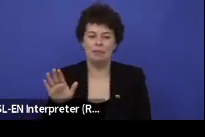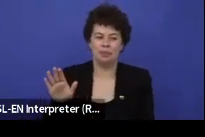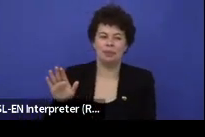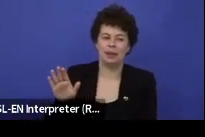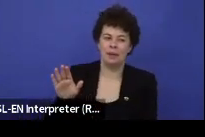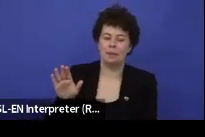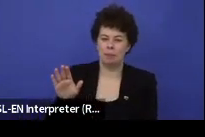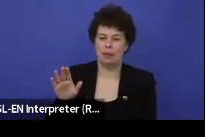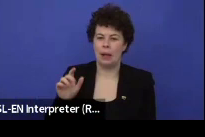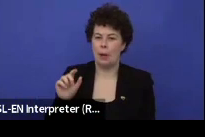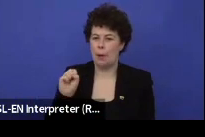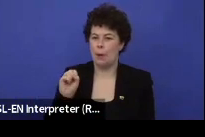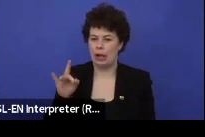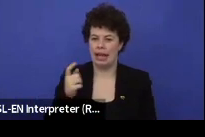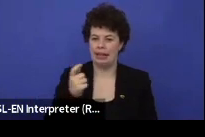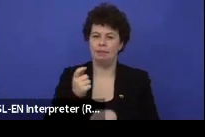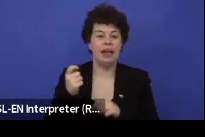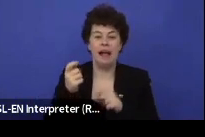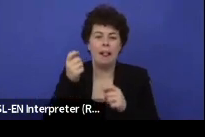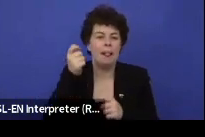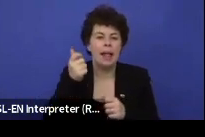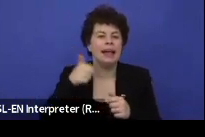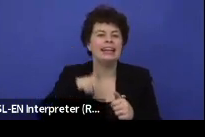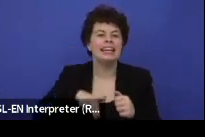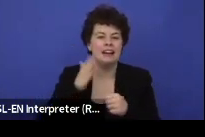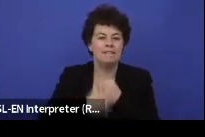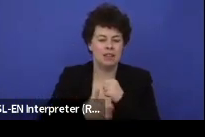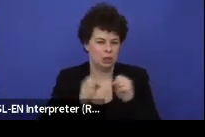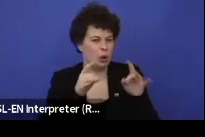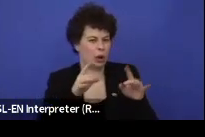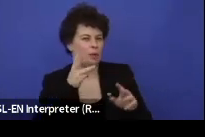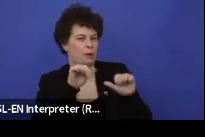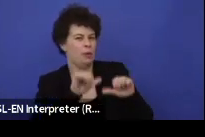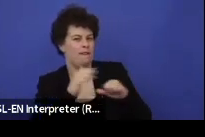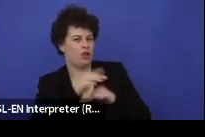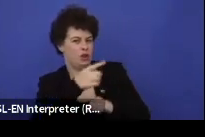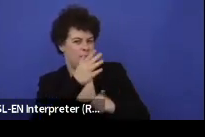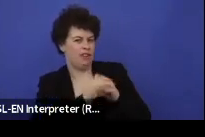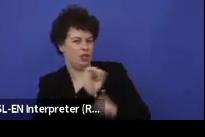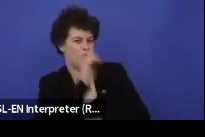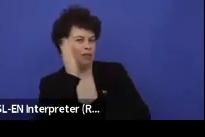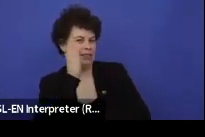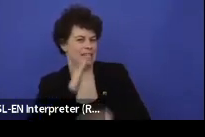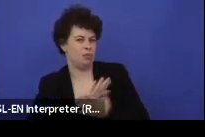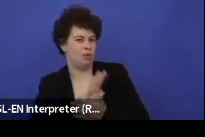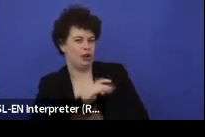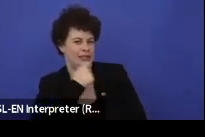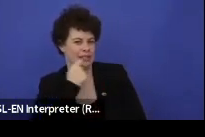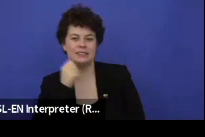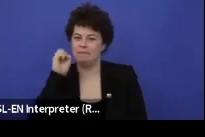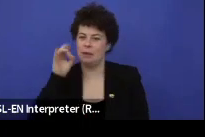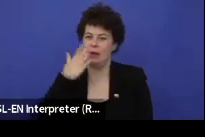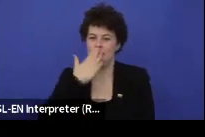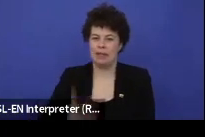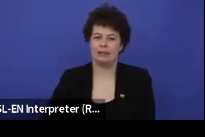I've not got too much left to do. Okay, we'll wait for that then. Okay, cool. Thank